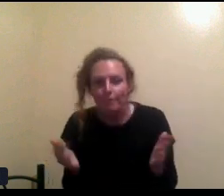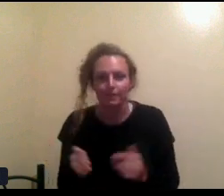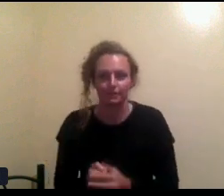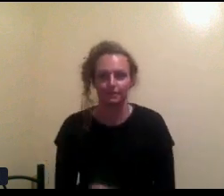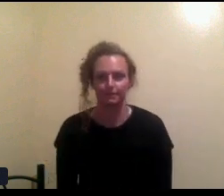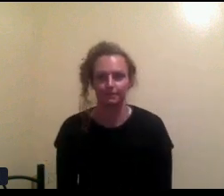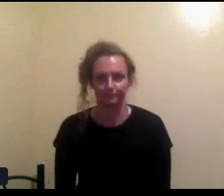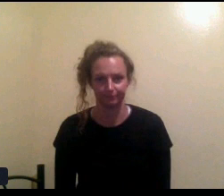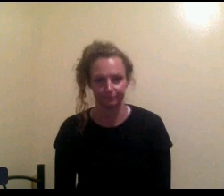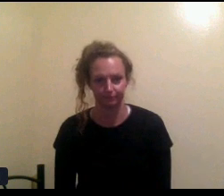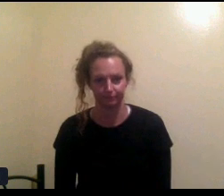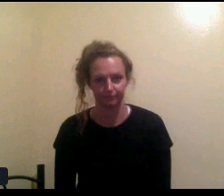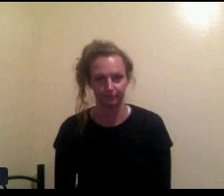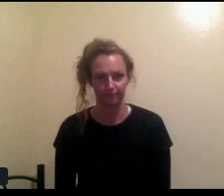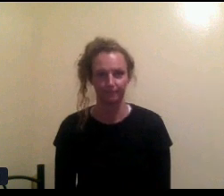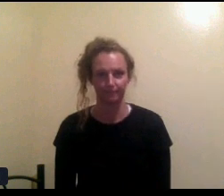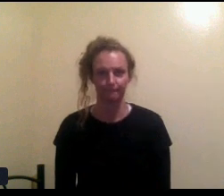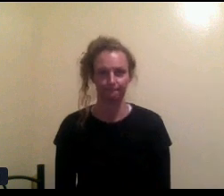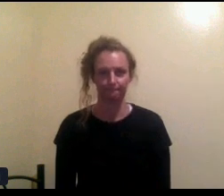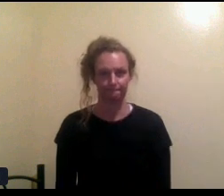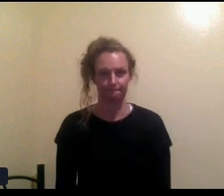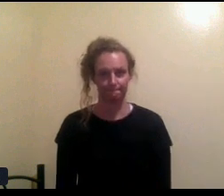technology suppliers?